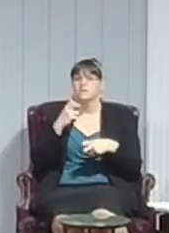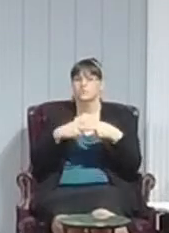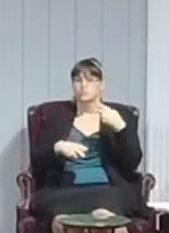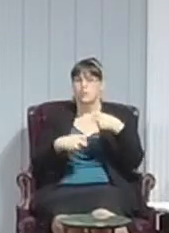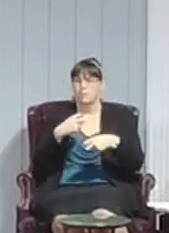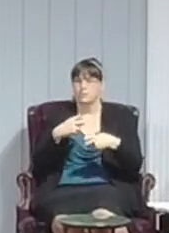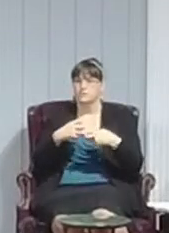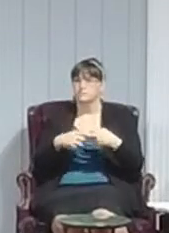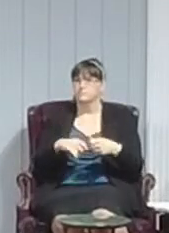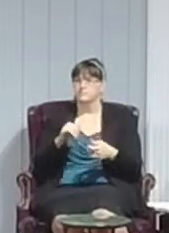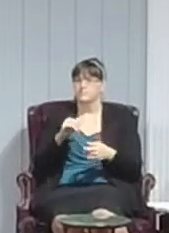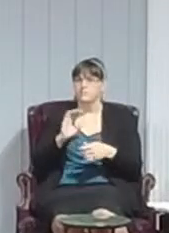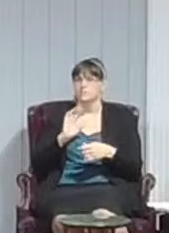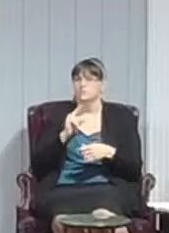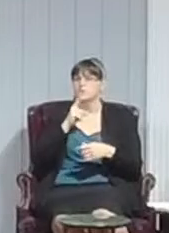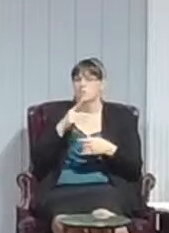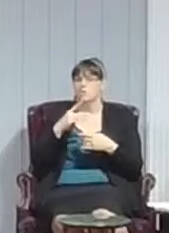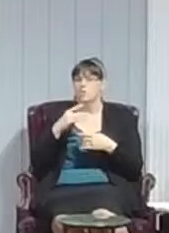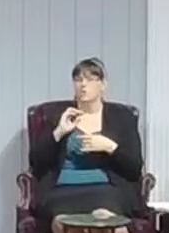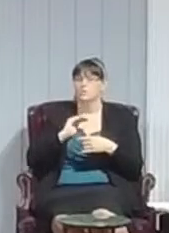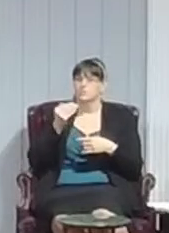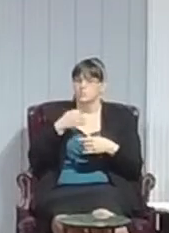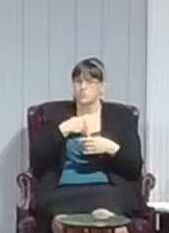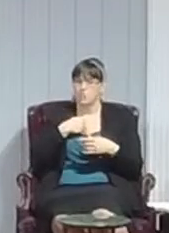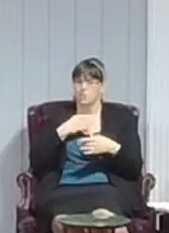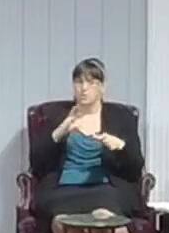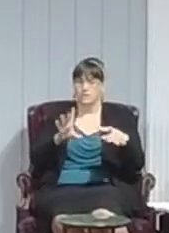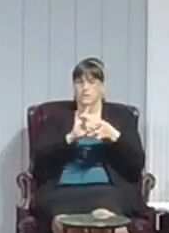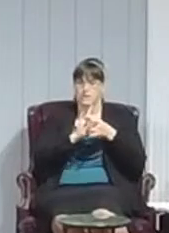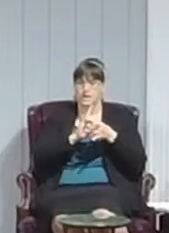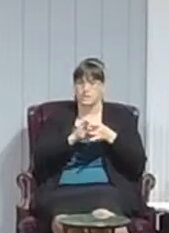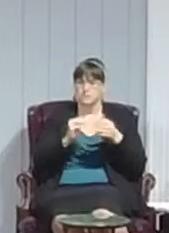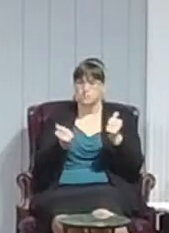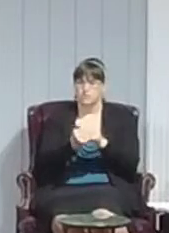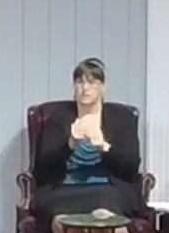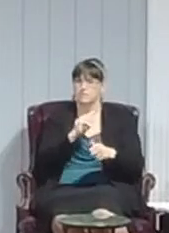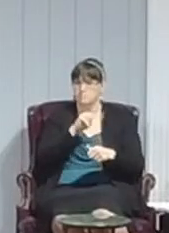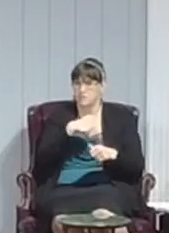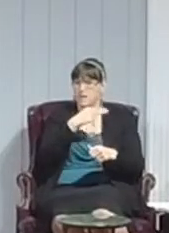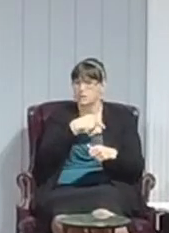soul is that part of us that connects with our surroundings, the nature.